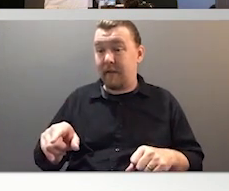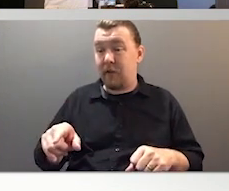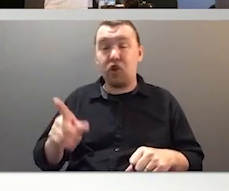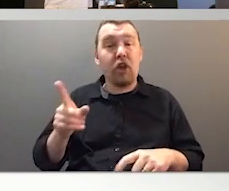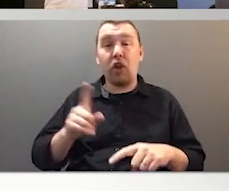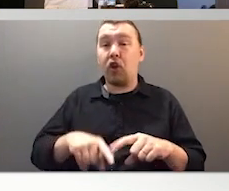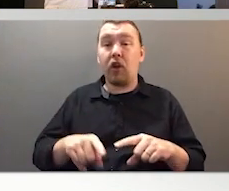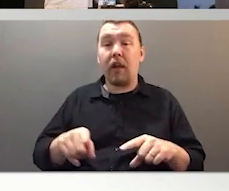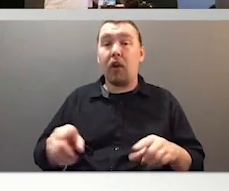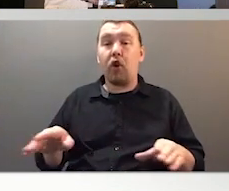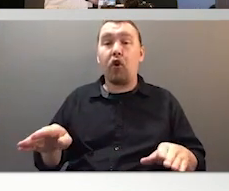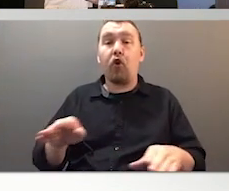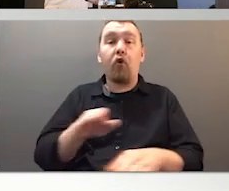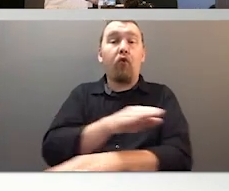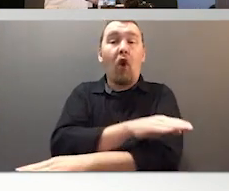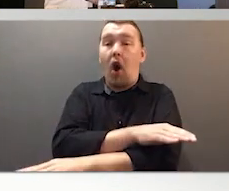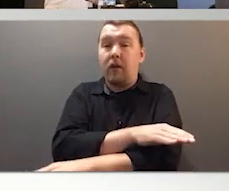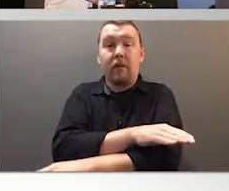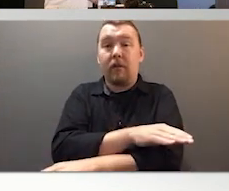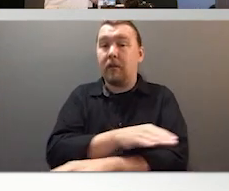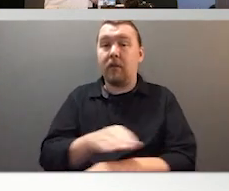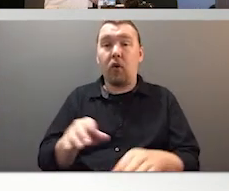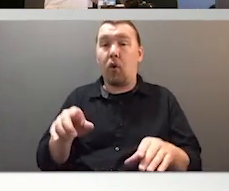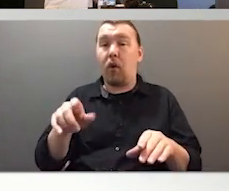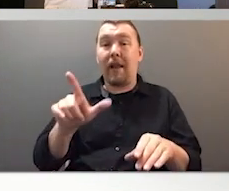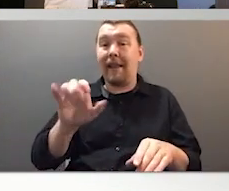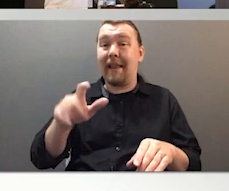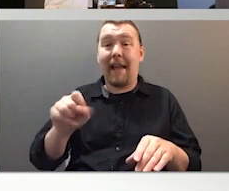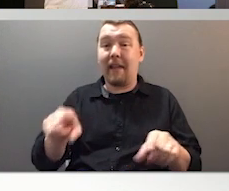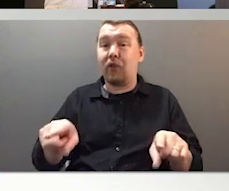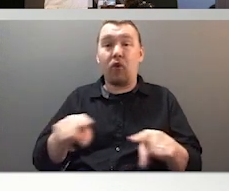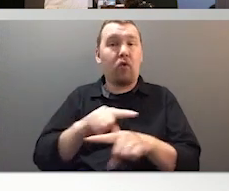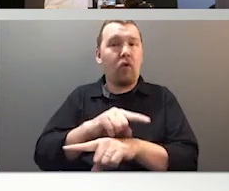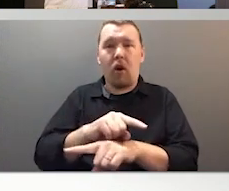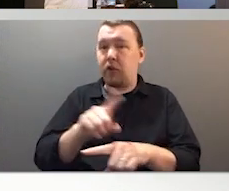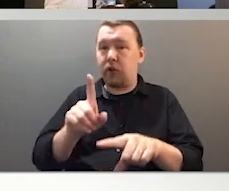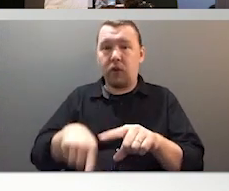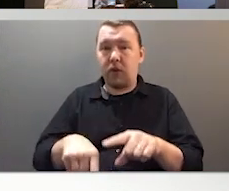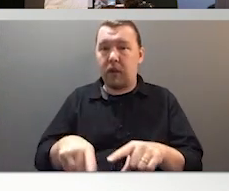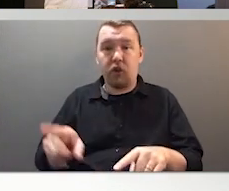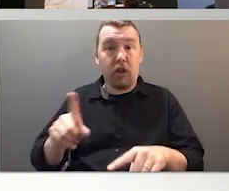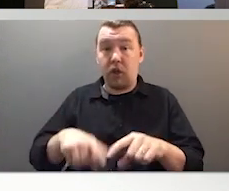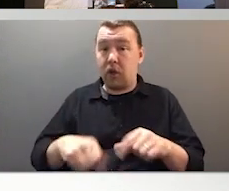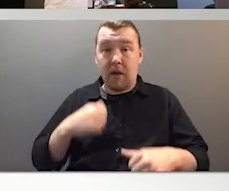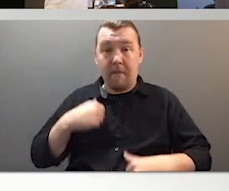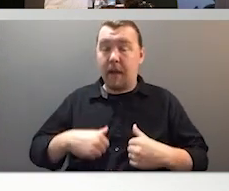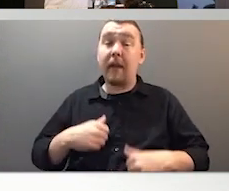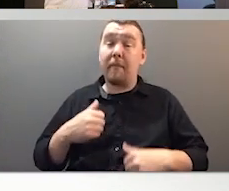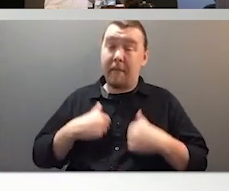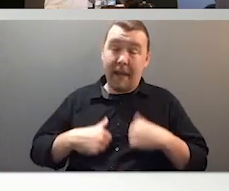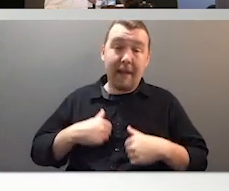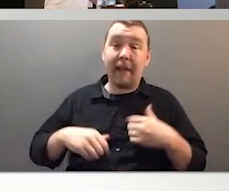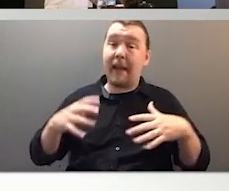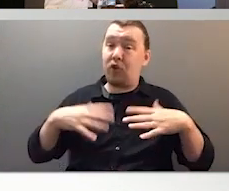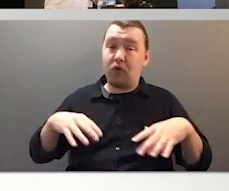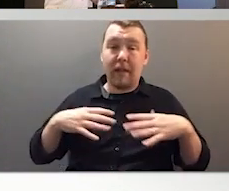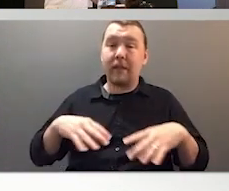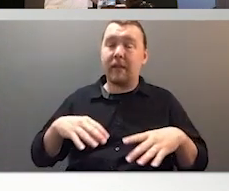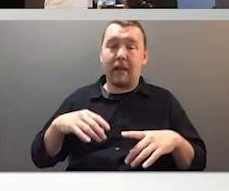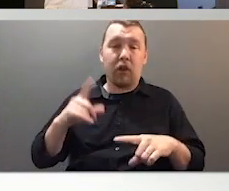do her activities of daily living, bathing, particularly bathing and dressing,